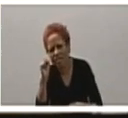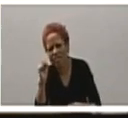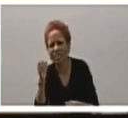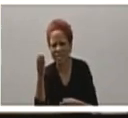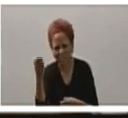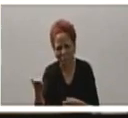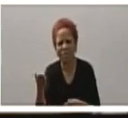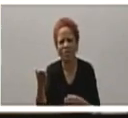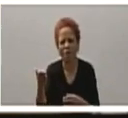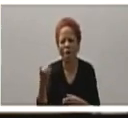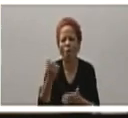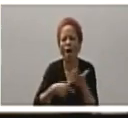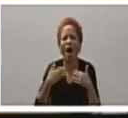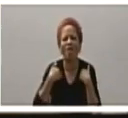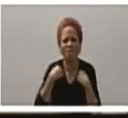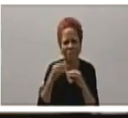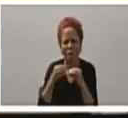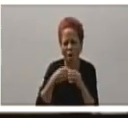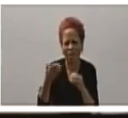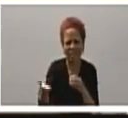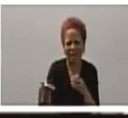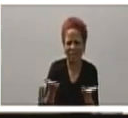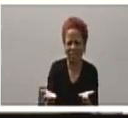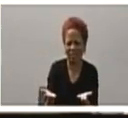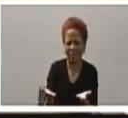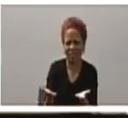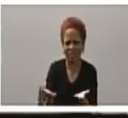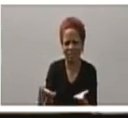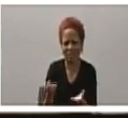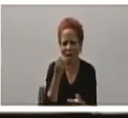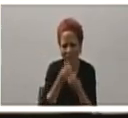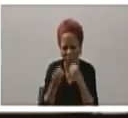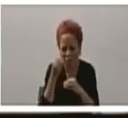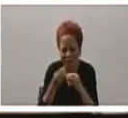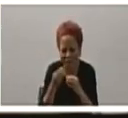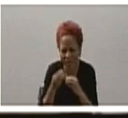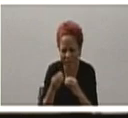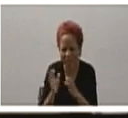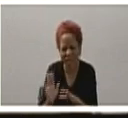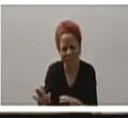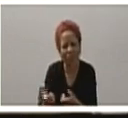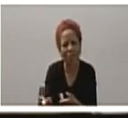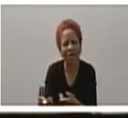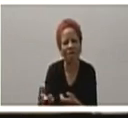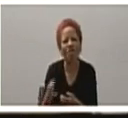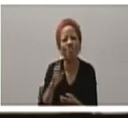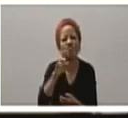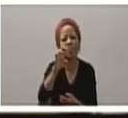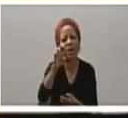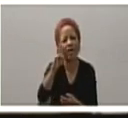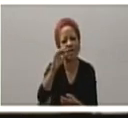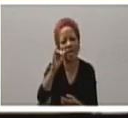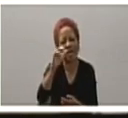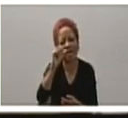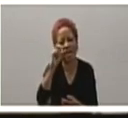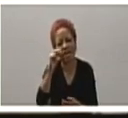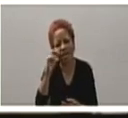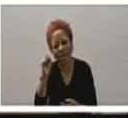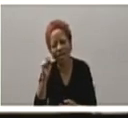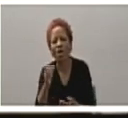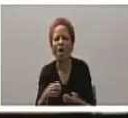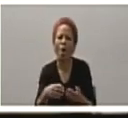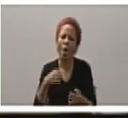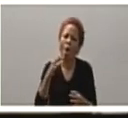the archaeological sites. Or we can even say, this is a less cheerful example, can speak about